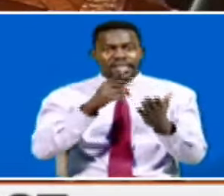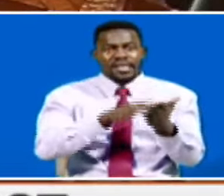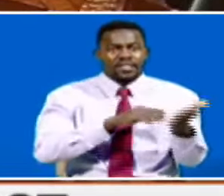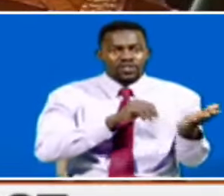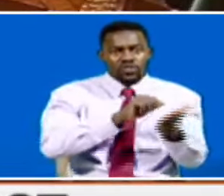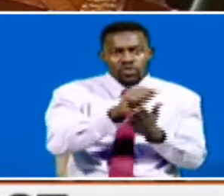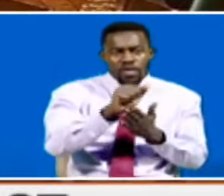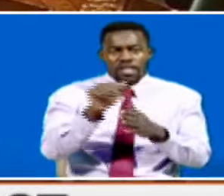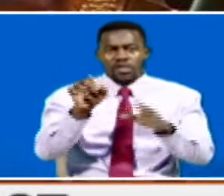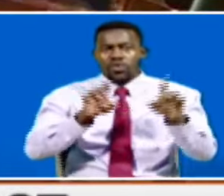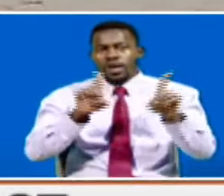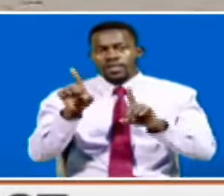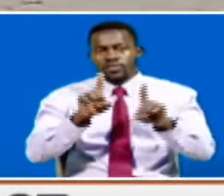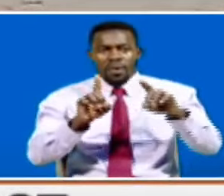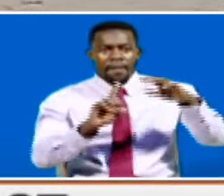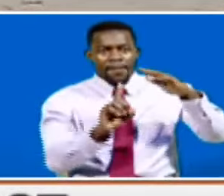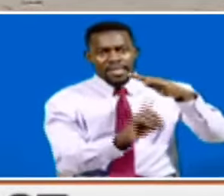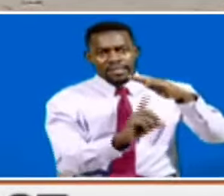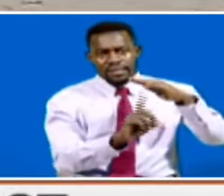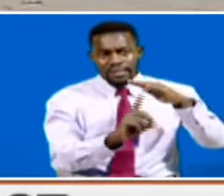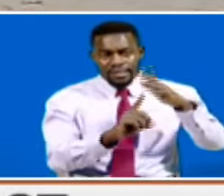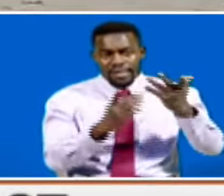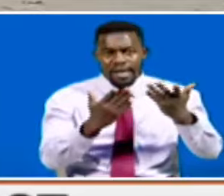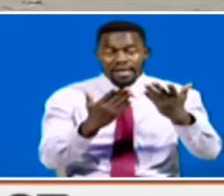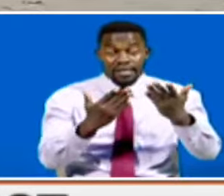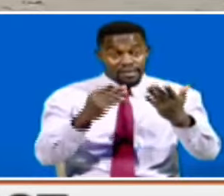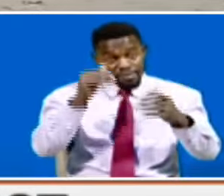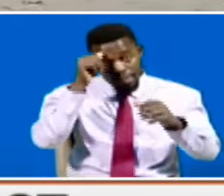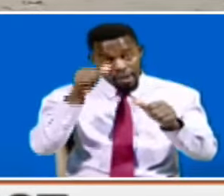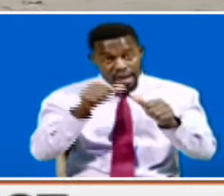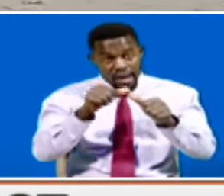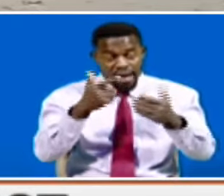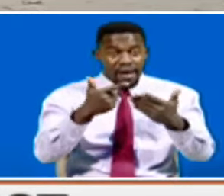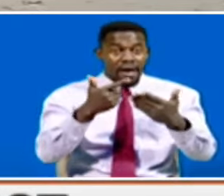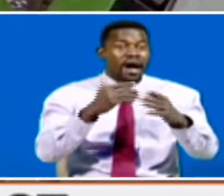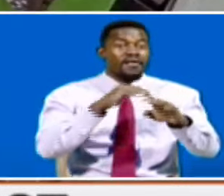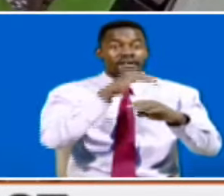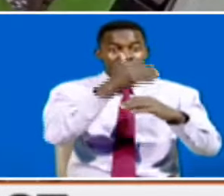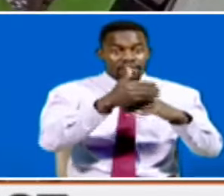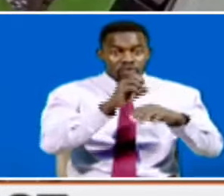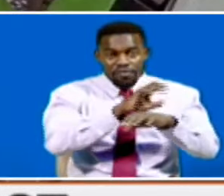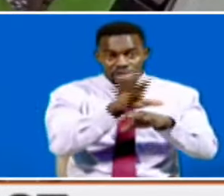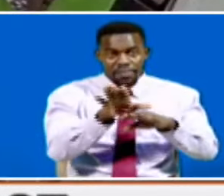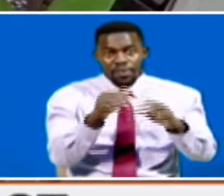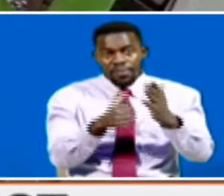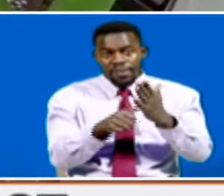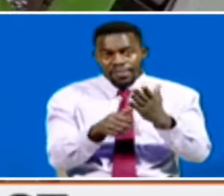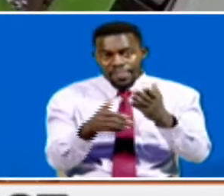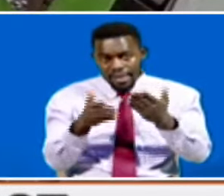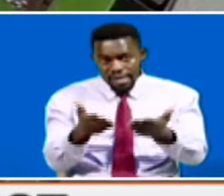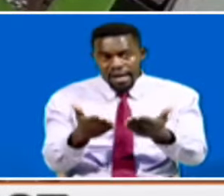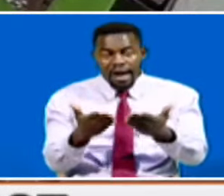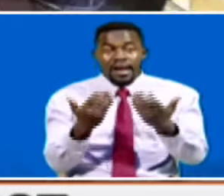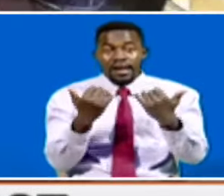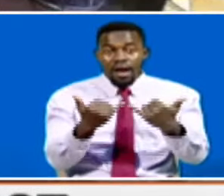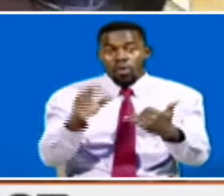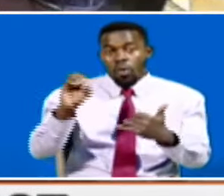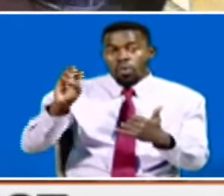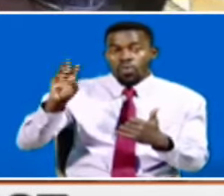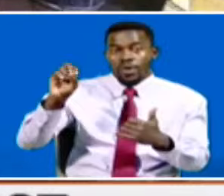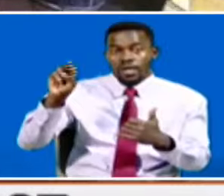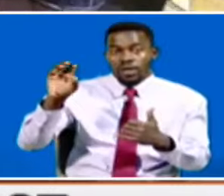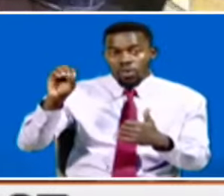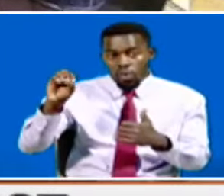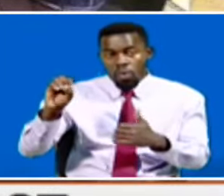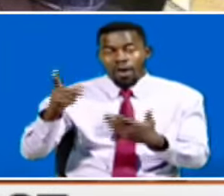recover after the global COVID-19 pandemic. Speaking during a news conference, Owino called on the police and the Director of